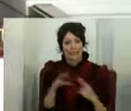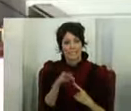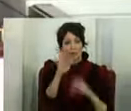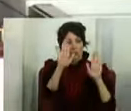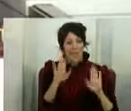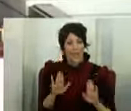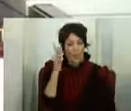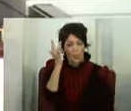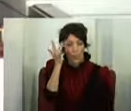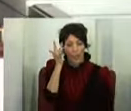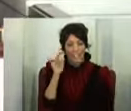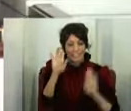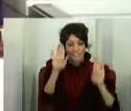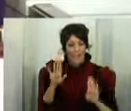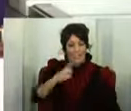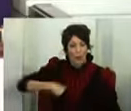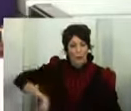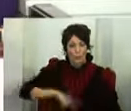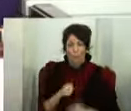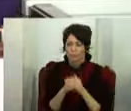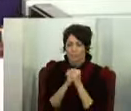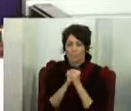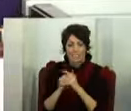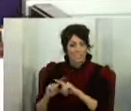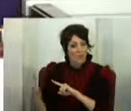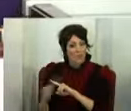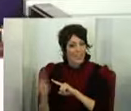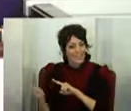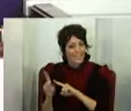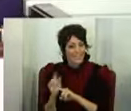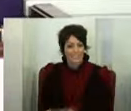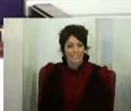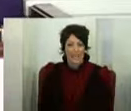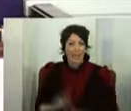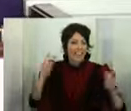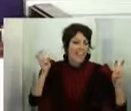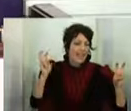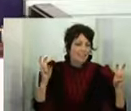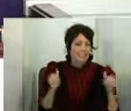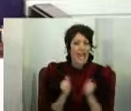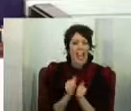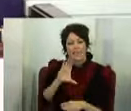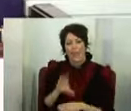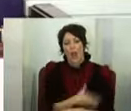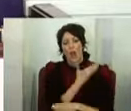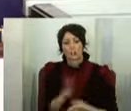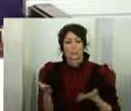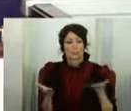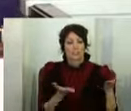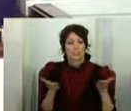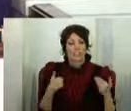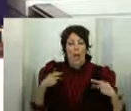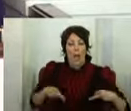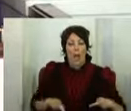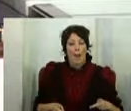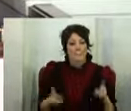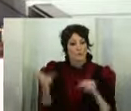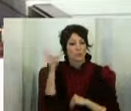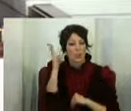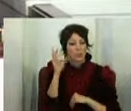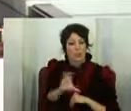us, for it is the Sunday that we do worship a little differently. It's our Lessons and Carol service. It's an opportunity for us to hear